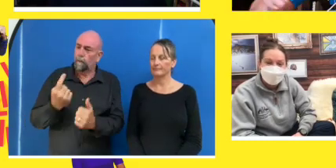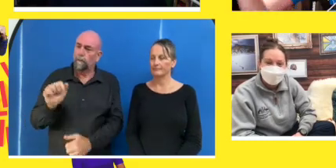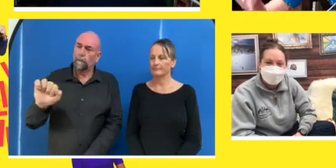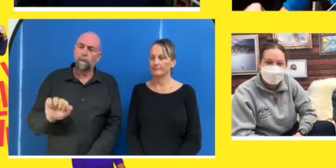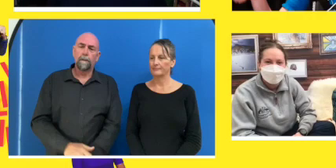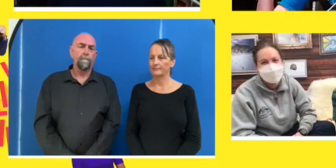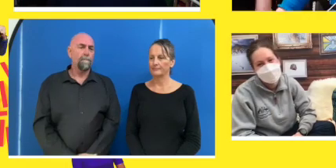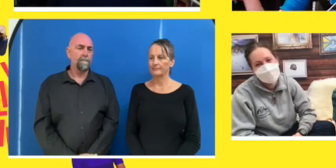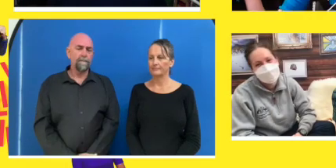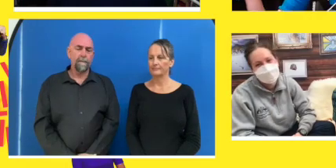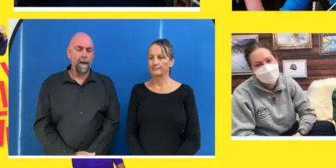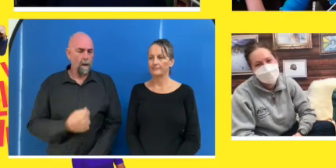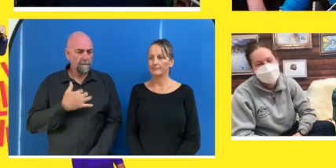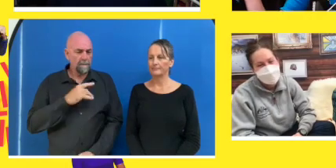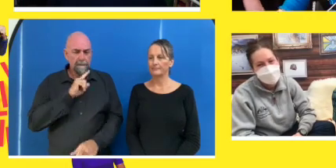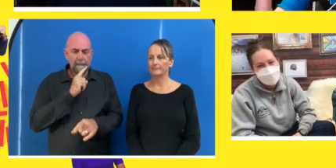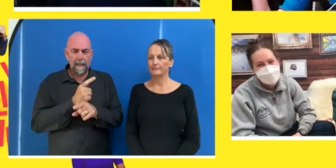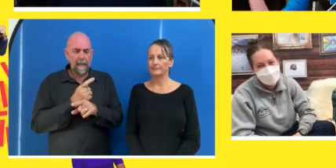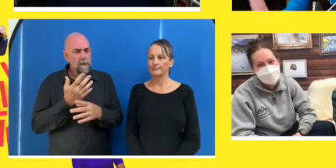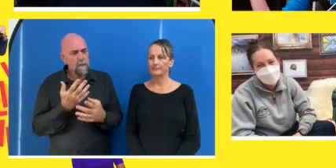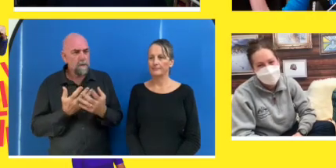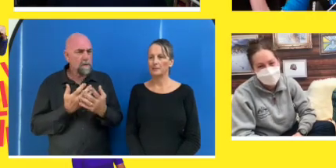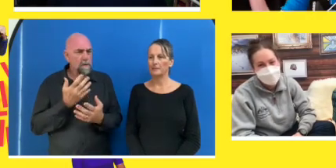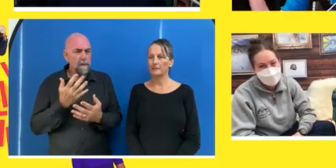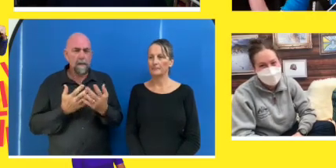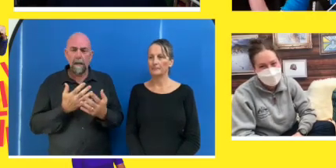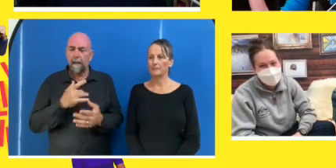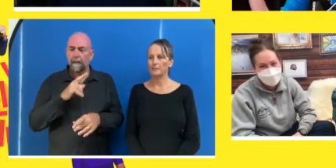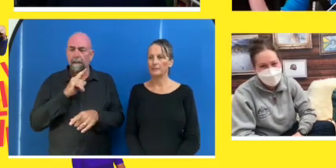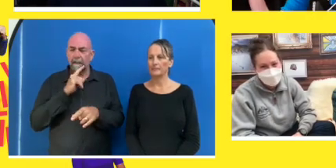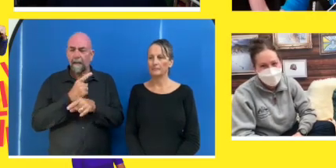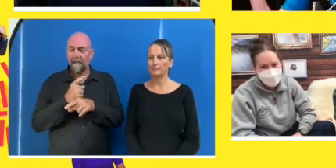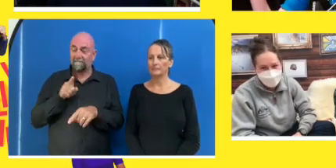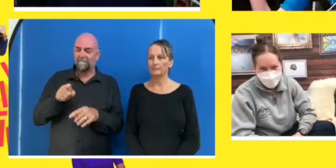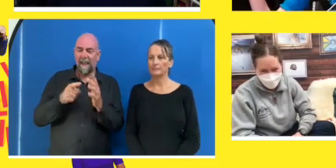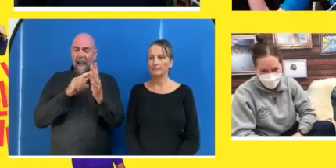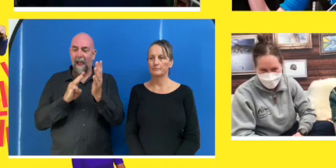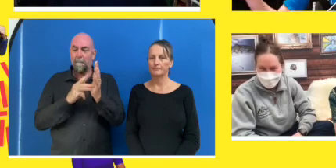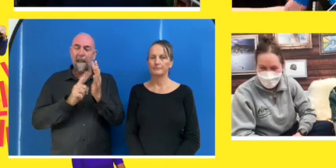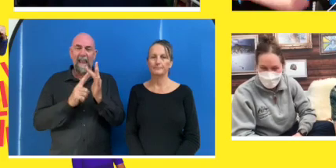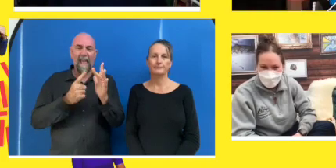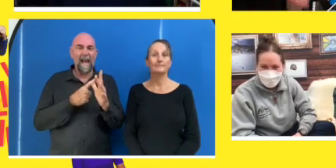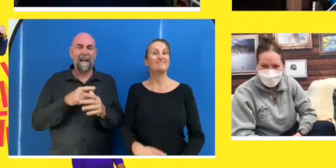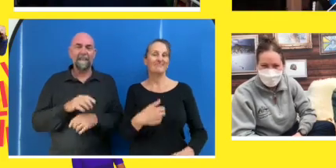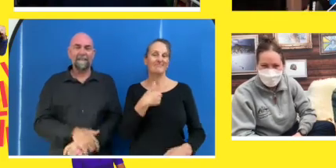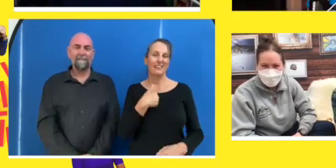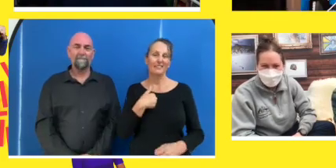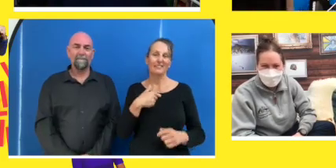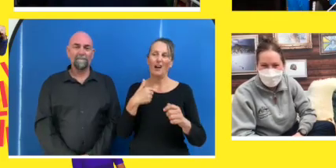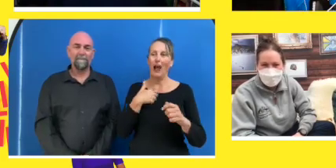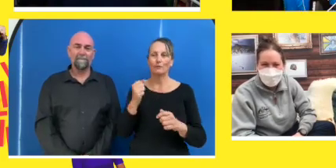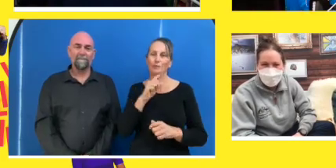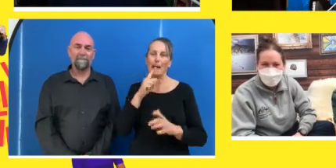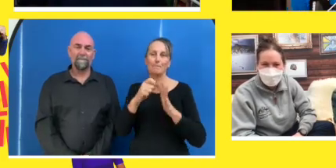therefore the superstition is debunked. No, do we believe that doesn't count. I don't agree at all. No, that doesn't count. That is like